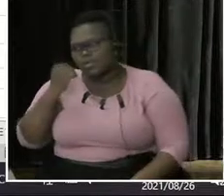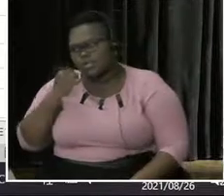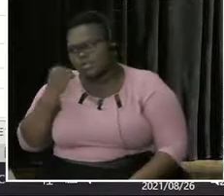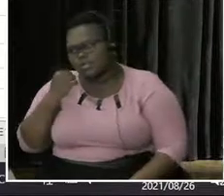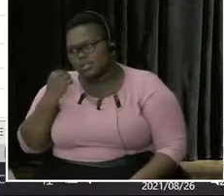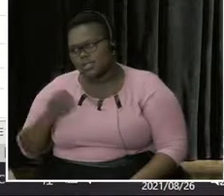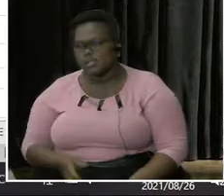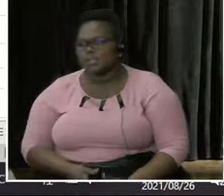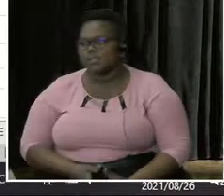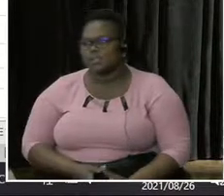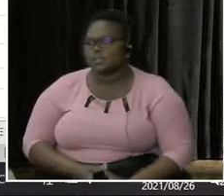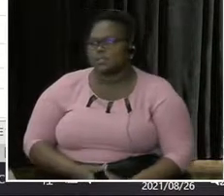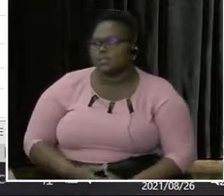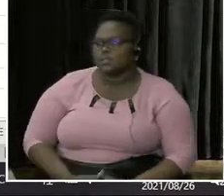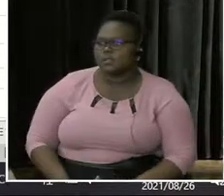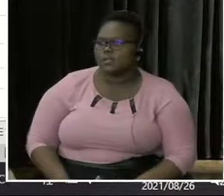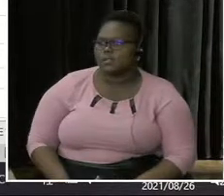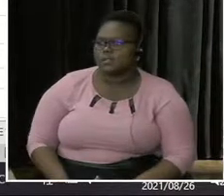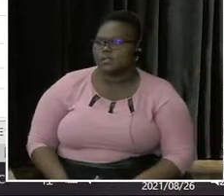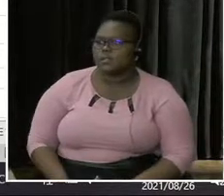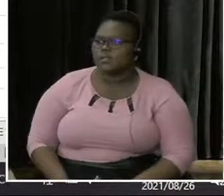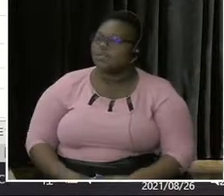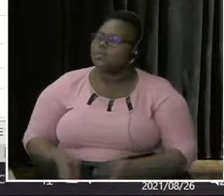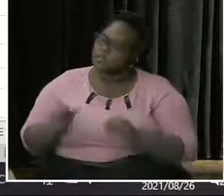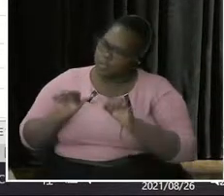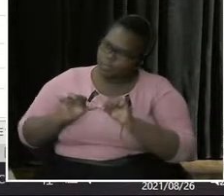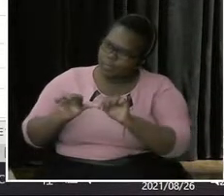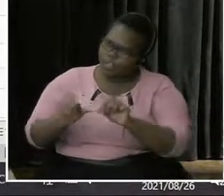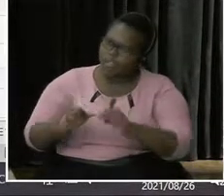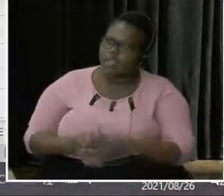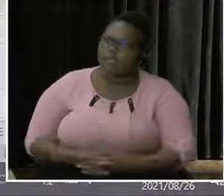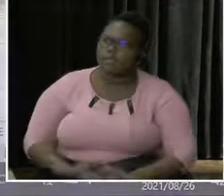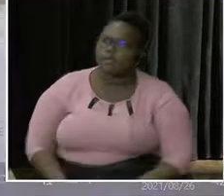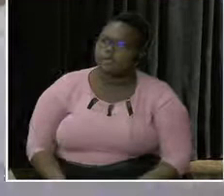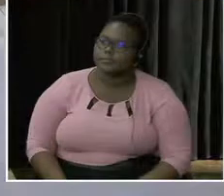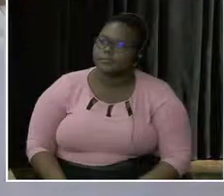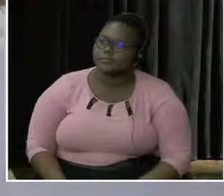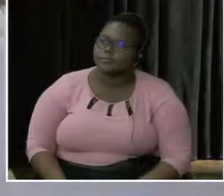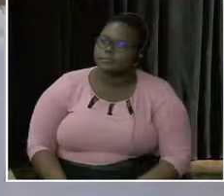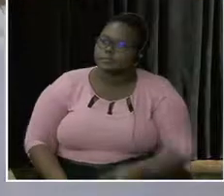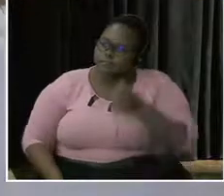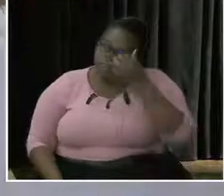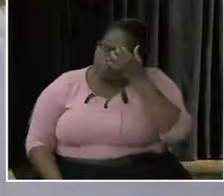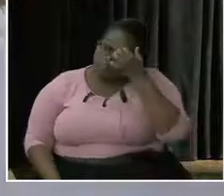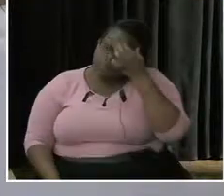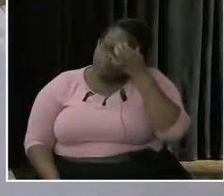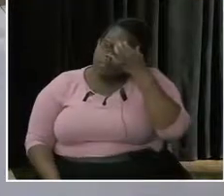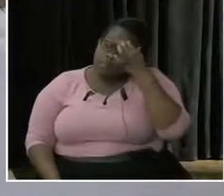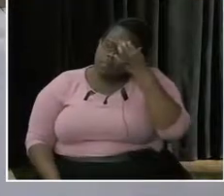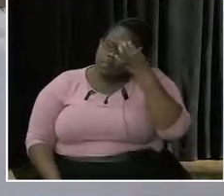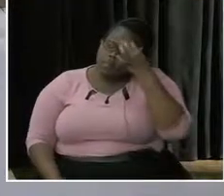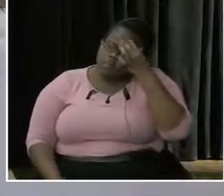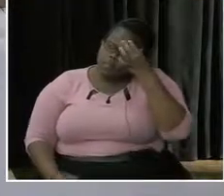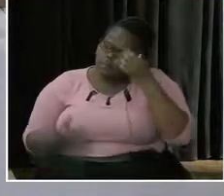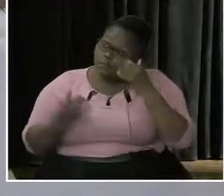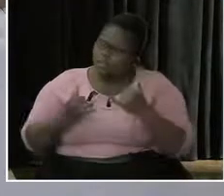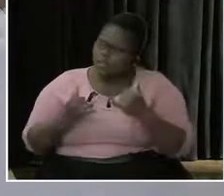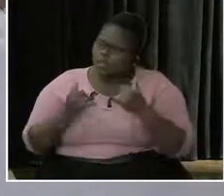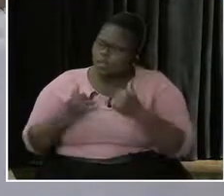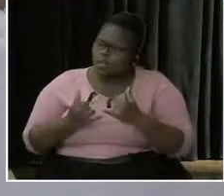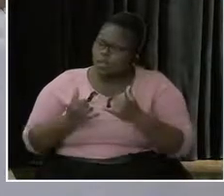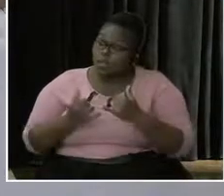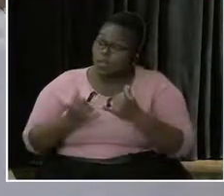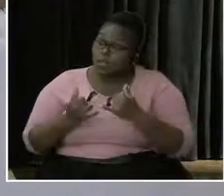Okay. The recommendation is carried. Thank you. Now, on